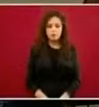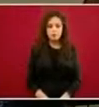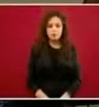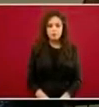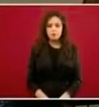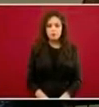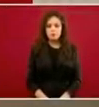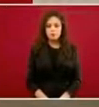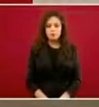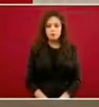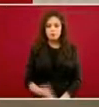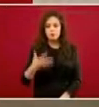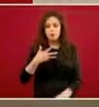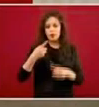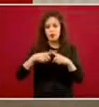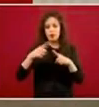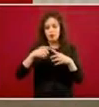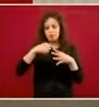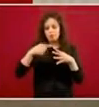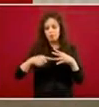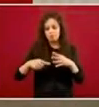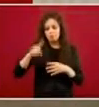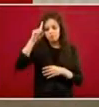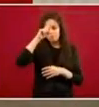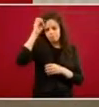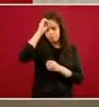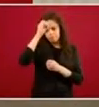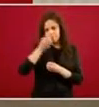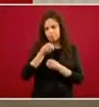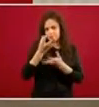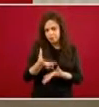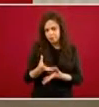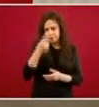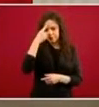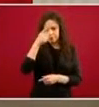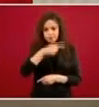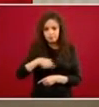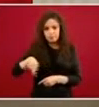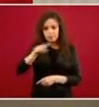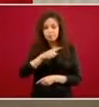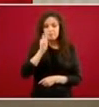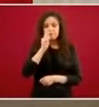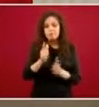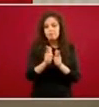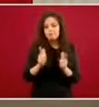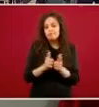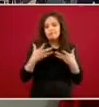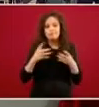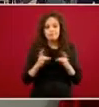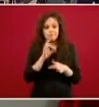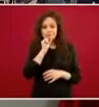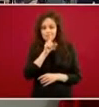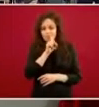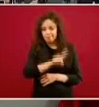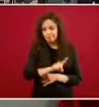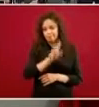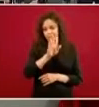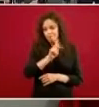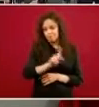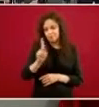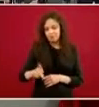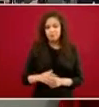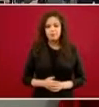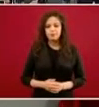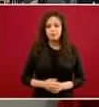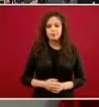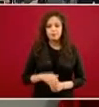and there you will be able to find extensive technical recommendations regarding these measures.